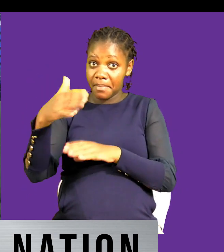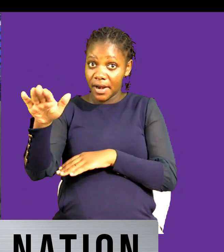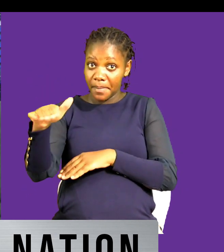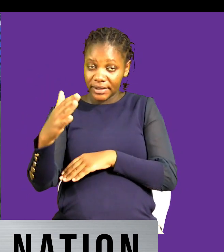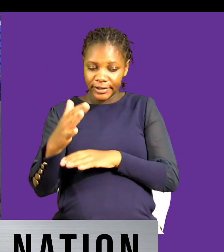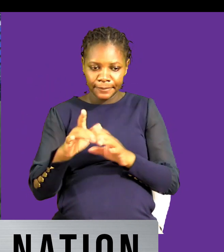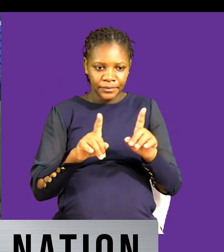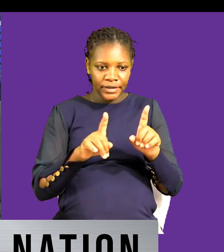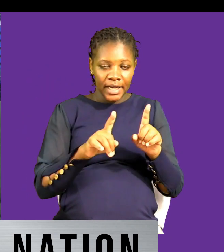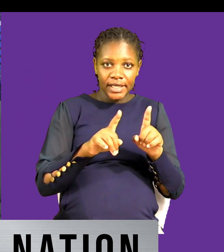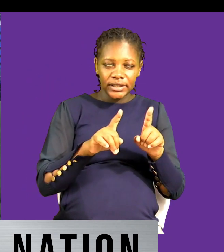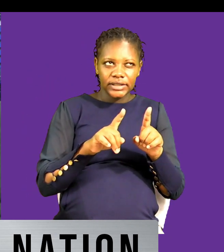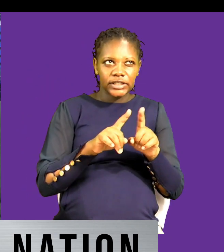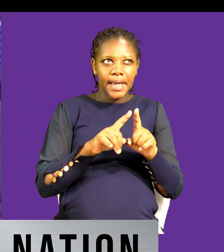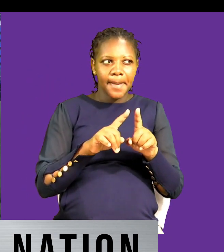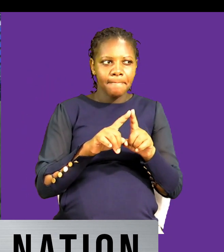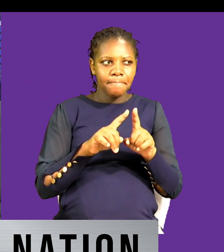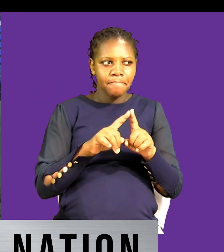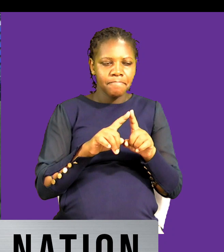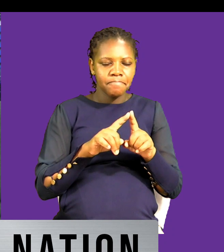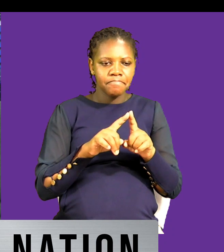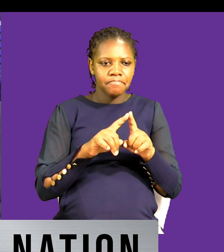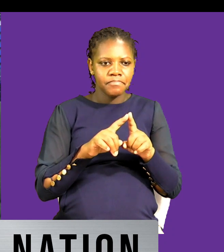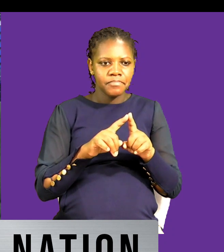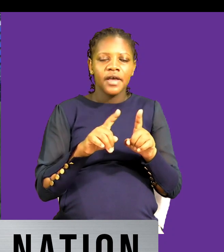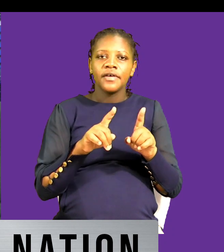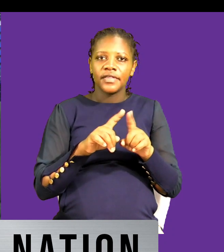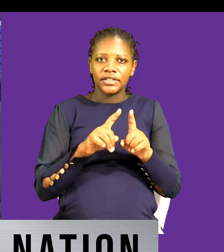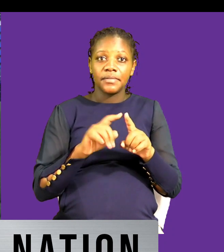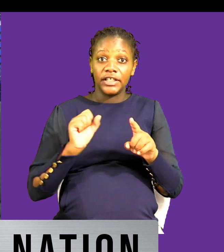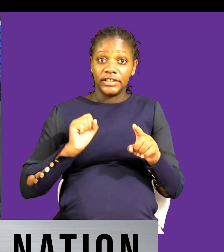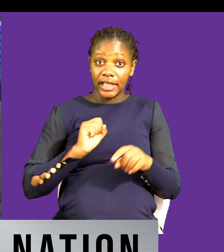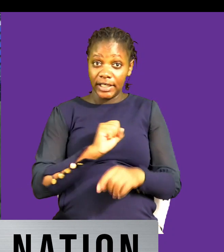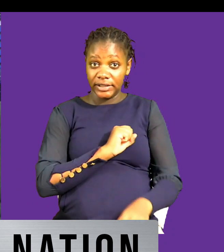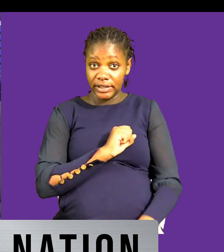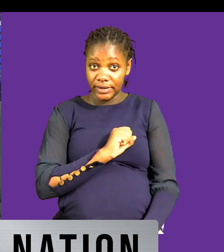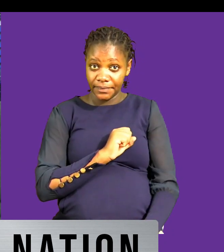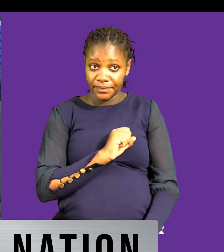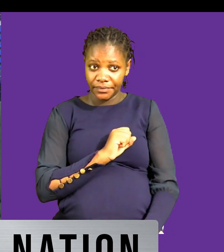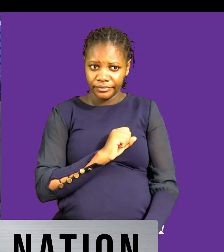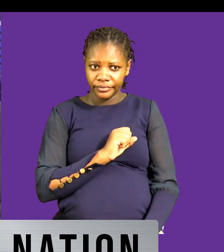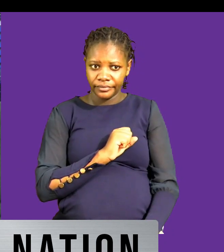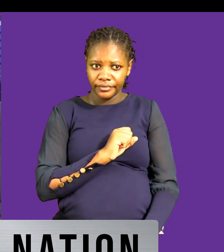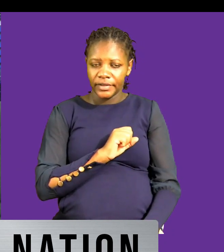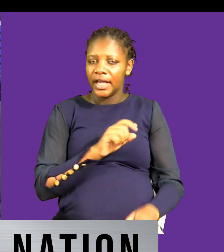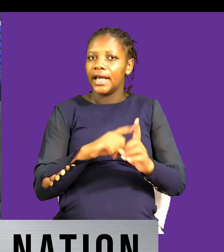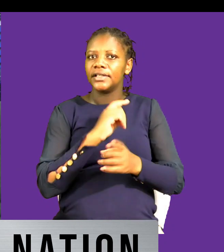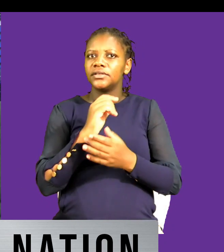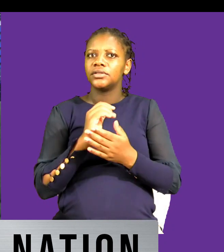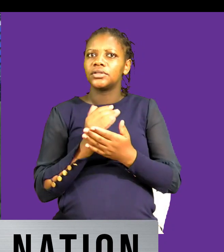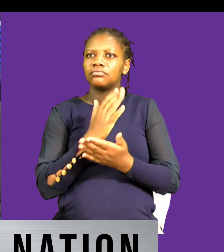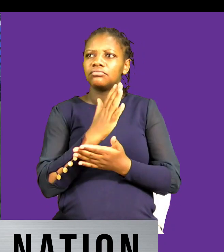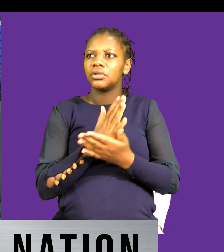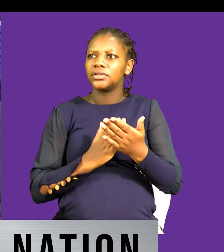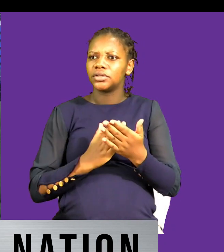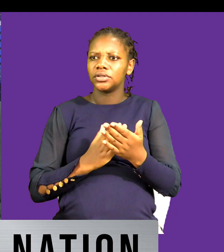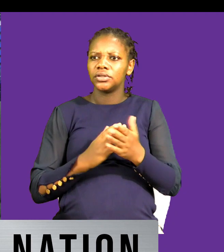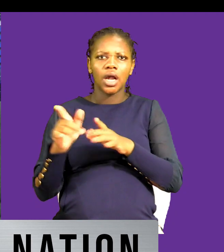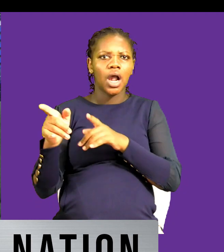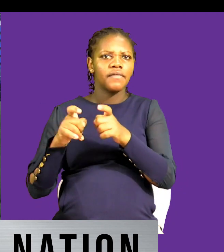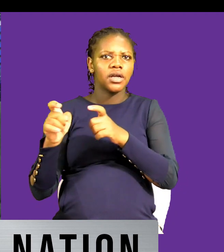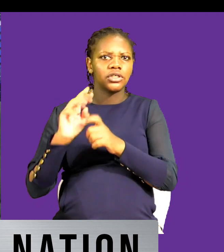majority, they have the state house. And also in some parts in governance, you find that there is going to be